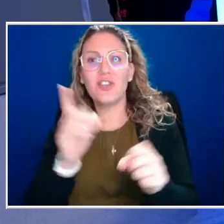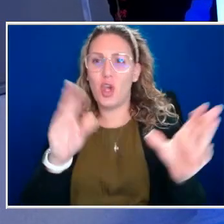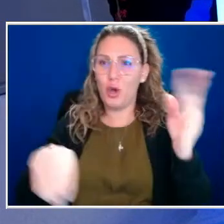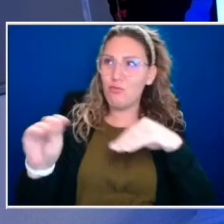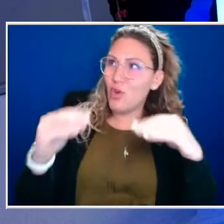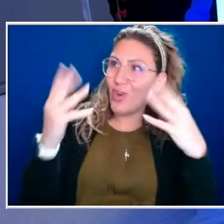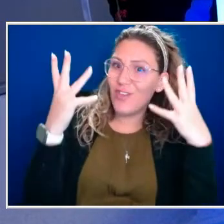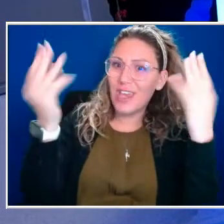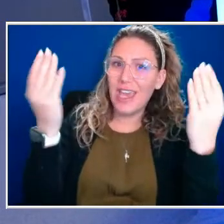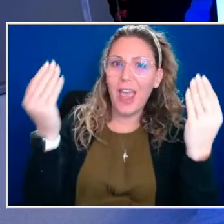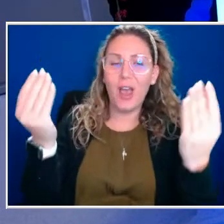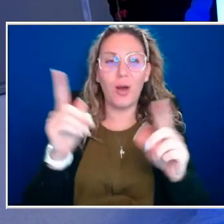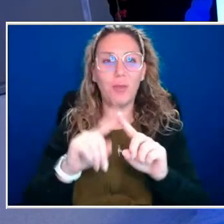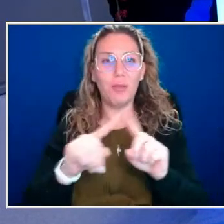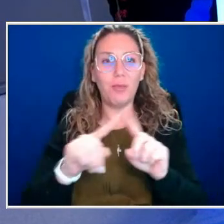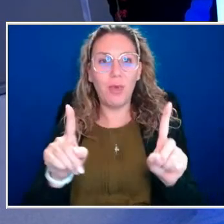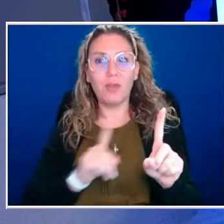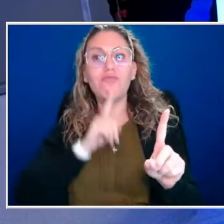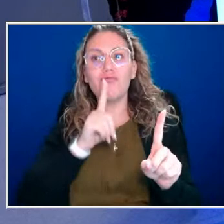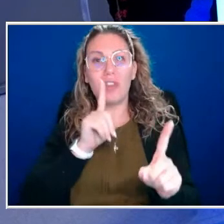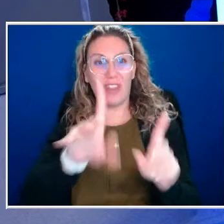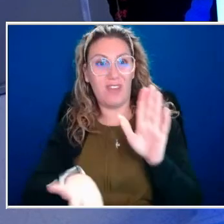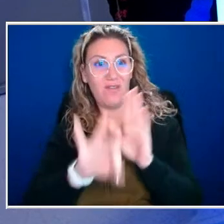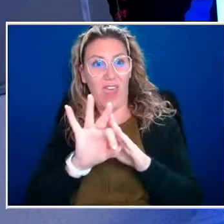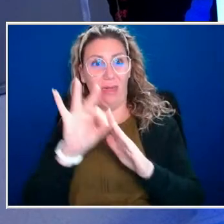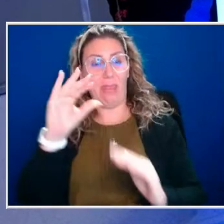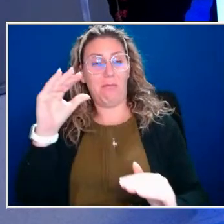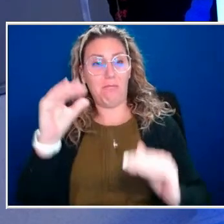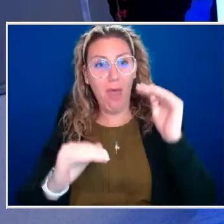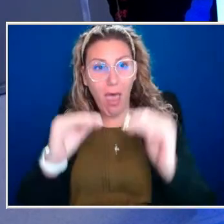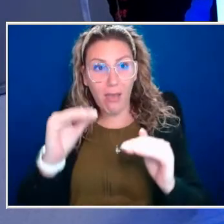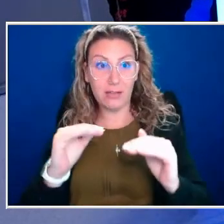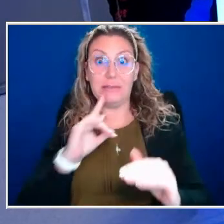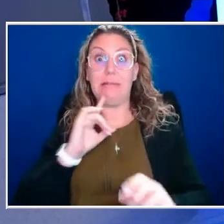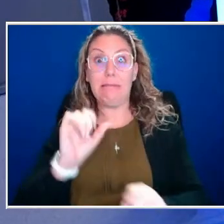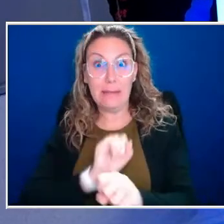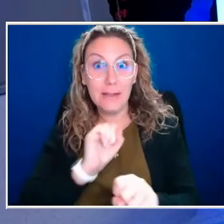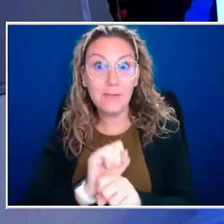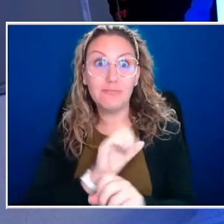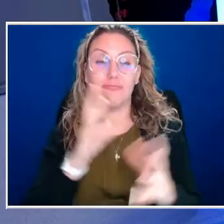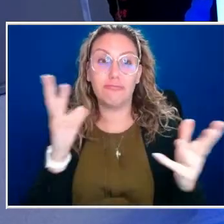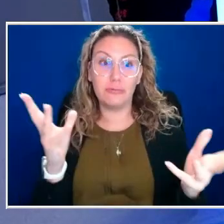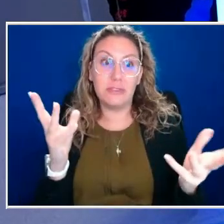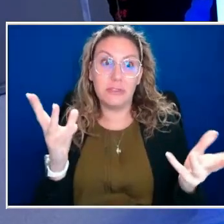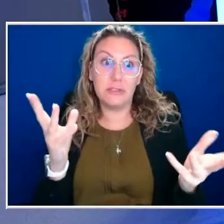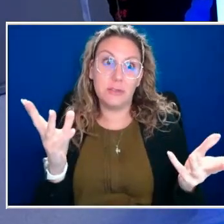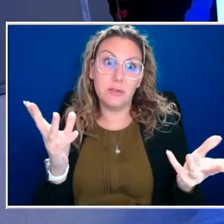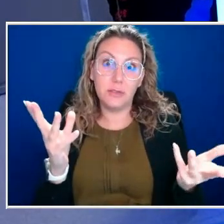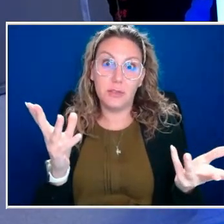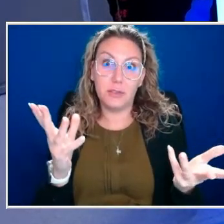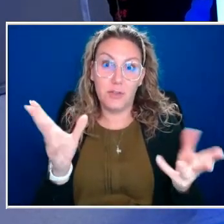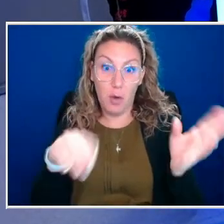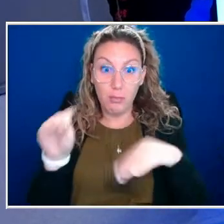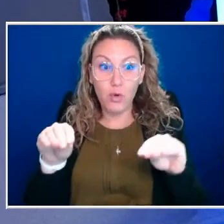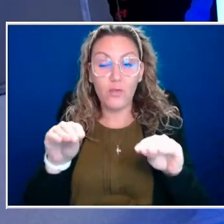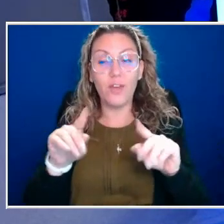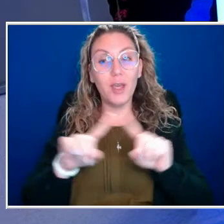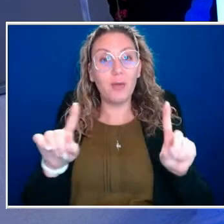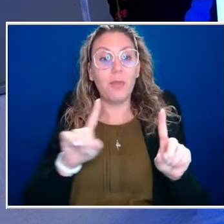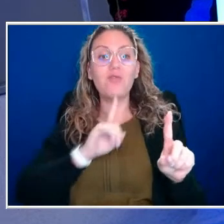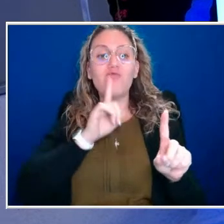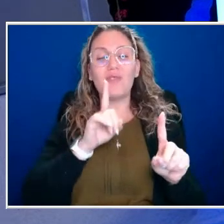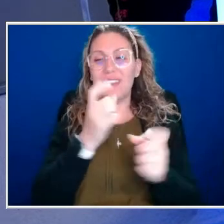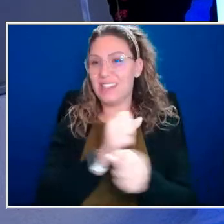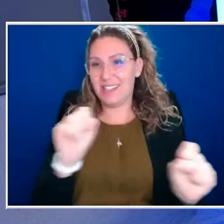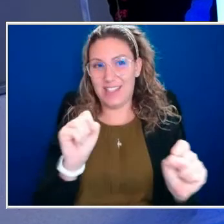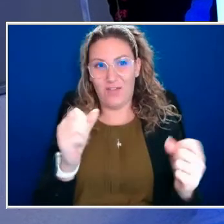really find that balance of literally and figuratively of moving, but doing it really safely, right, and looking for